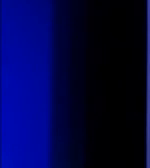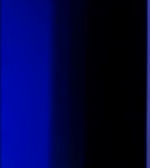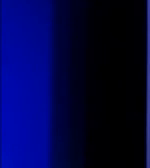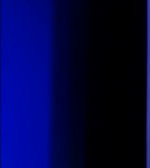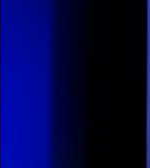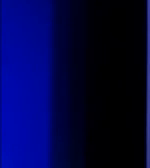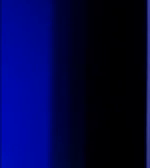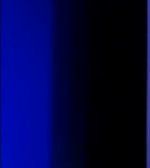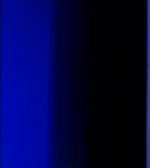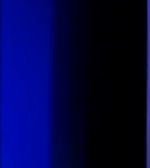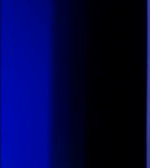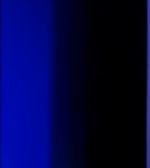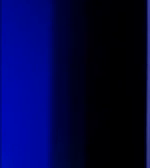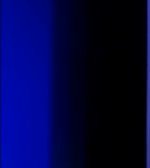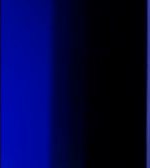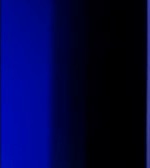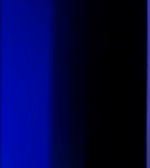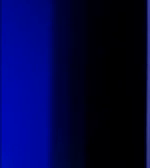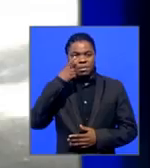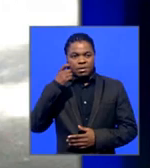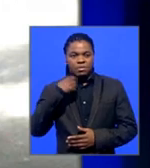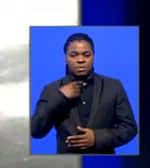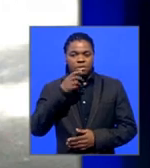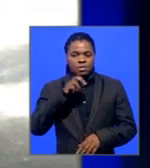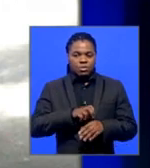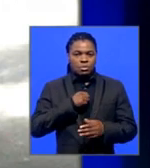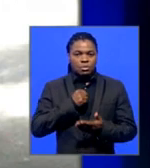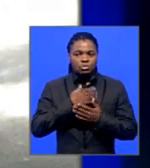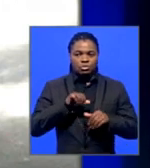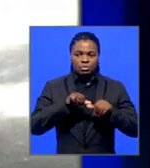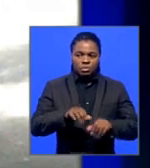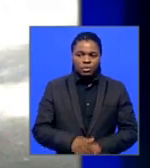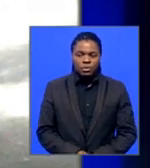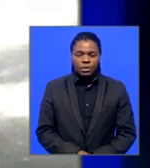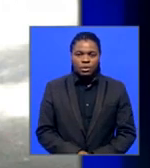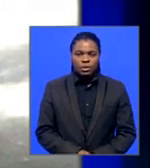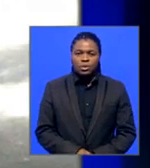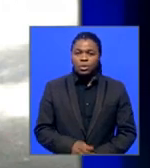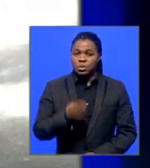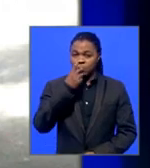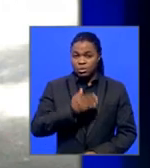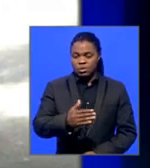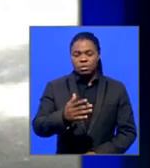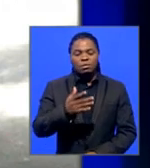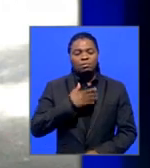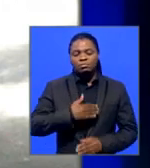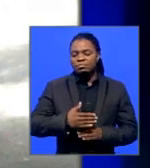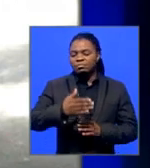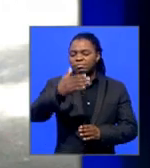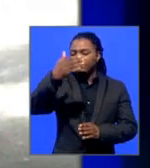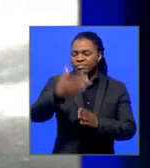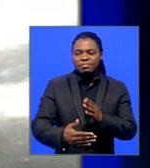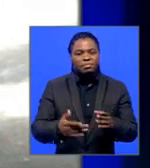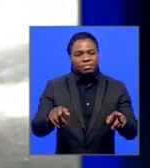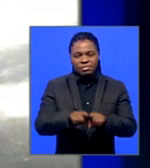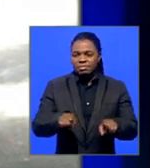forth. So those are the cultural beliefs that actually must take place. Even when we will see this up until the end,